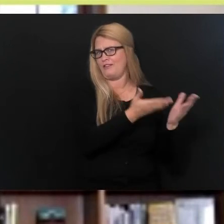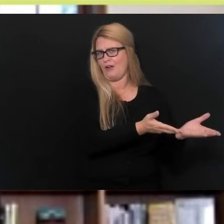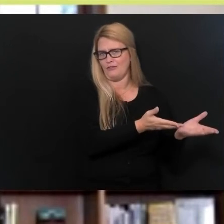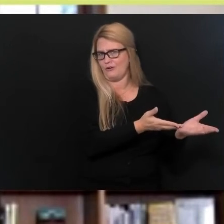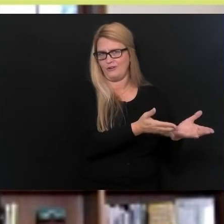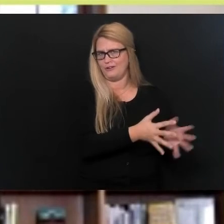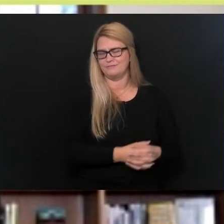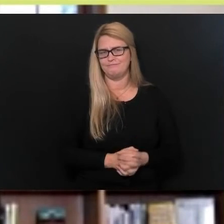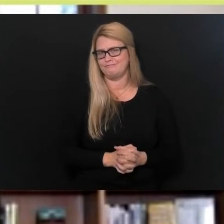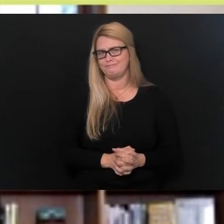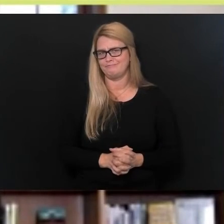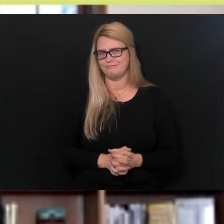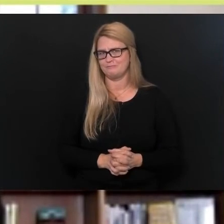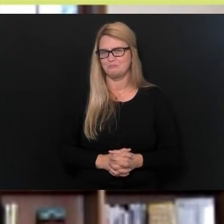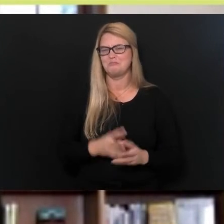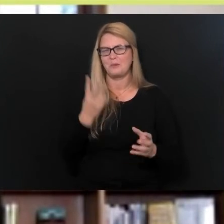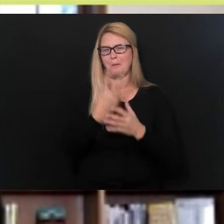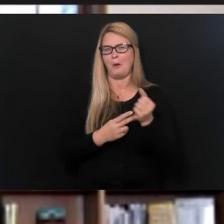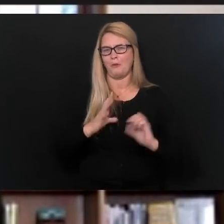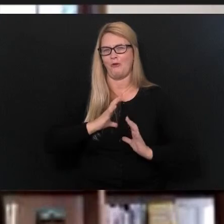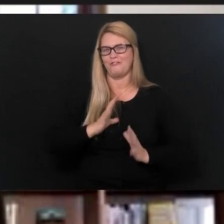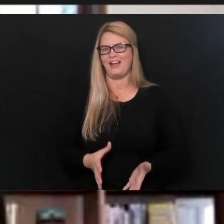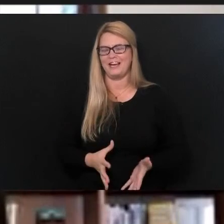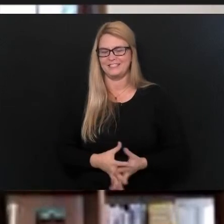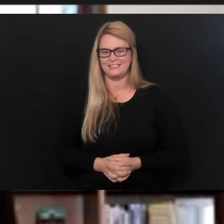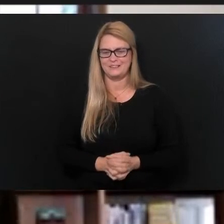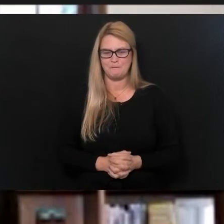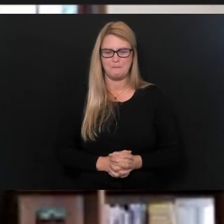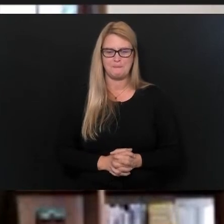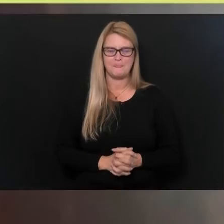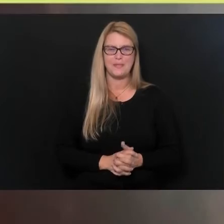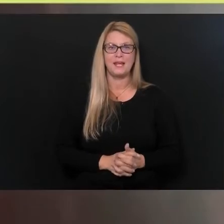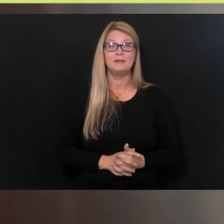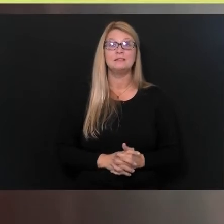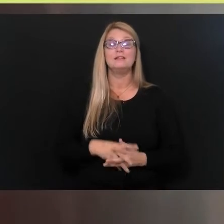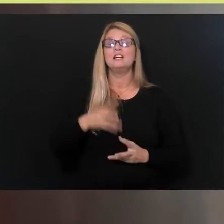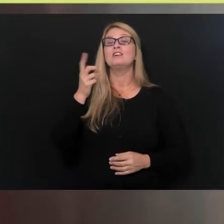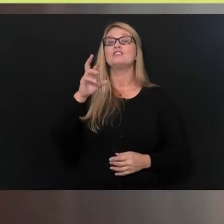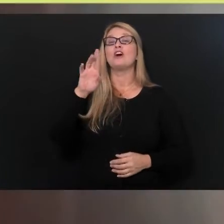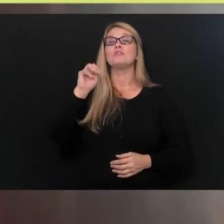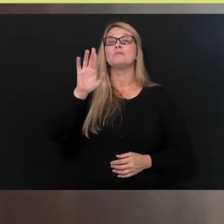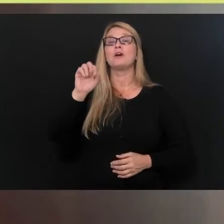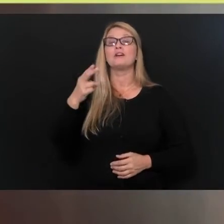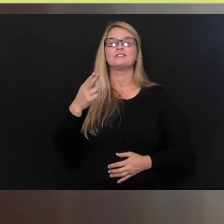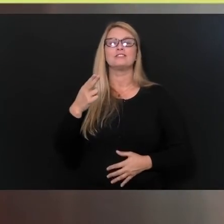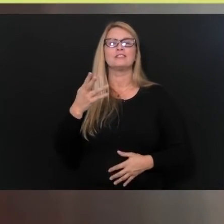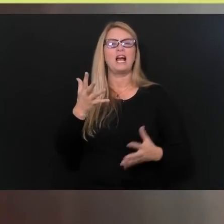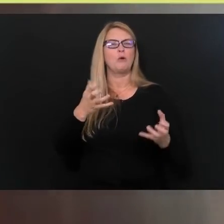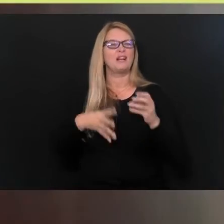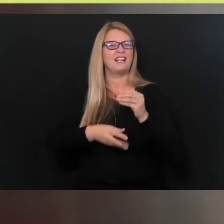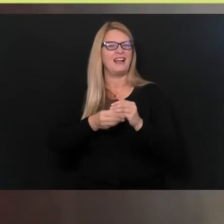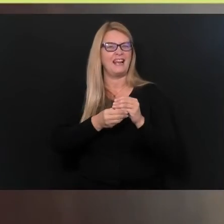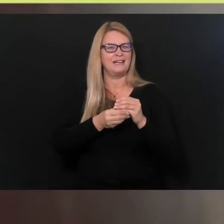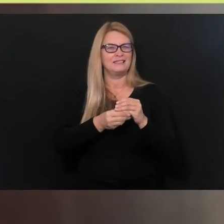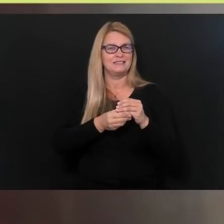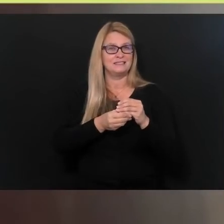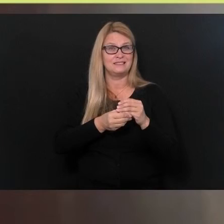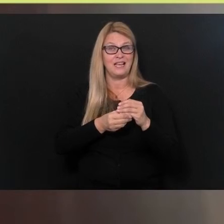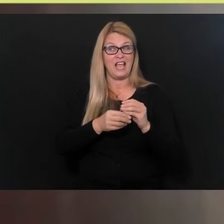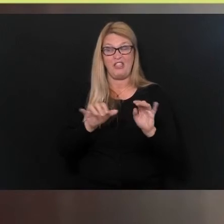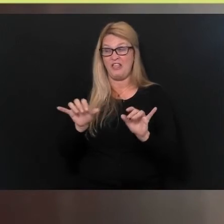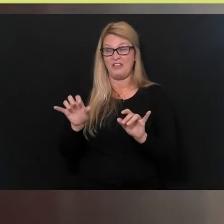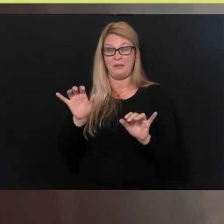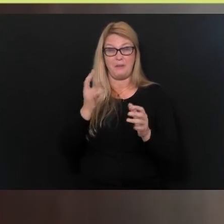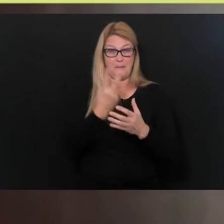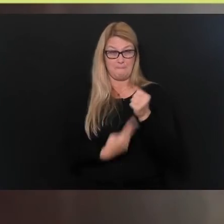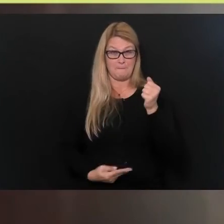But Clay, I don't know if you have anything additional. The only other thing I would add on is that these vaccines are really so similar